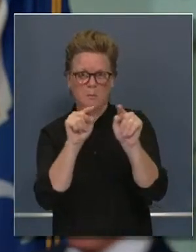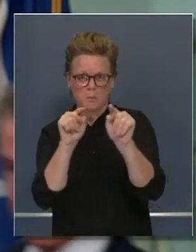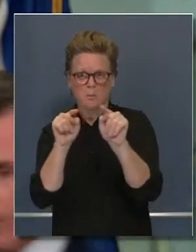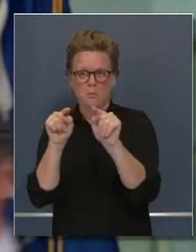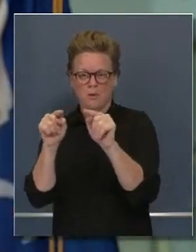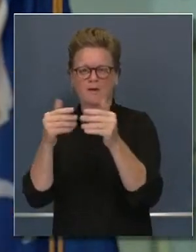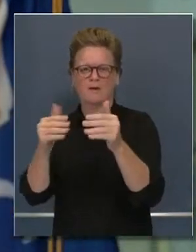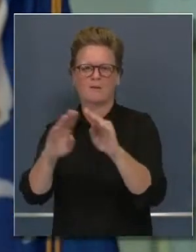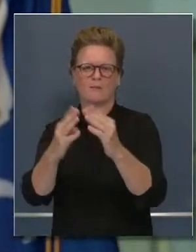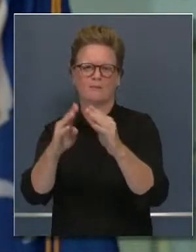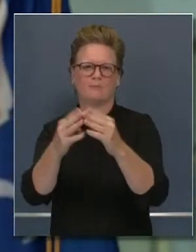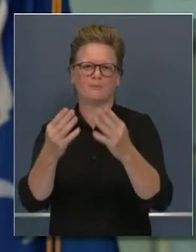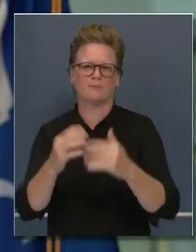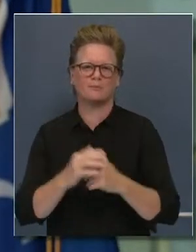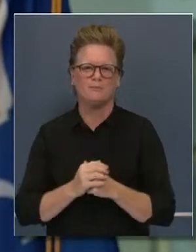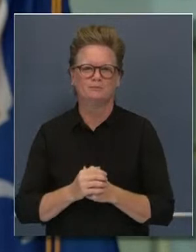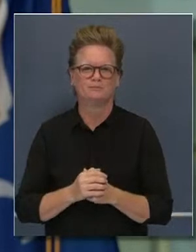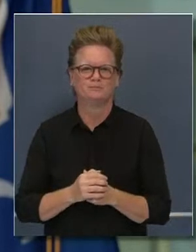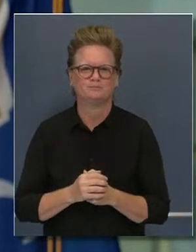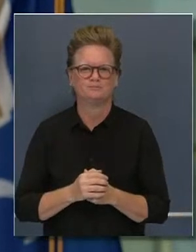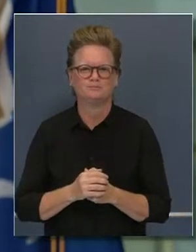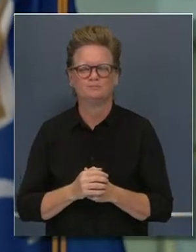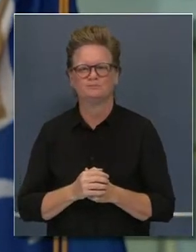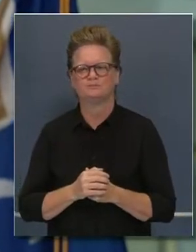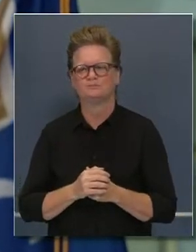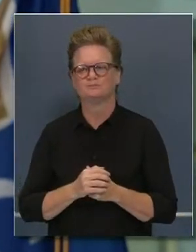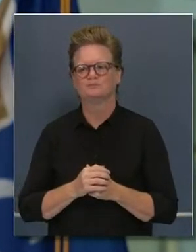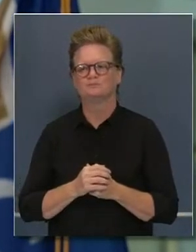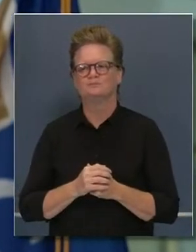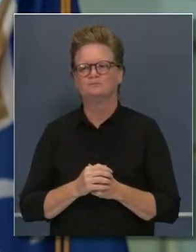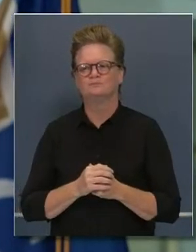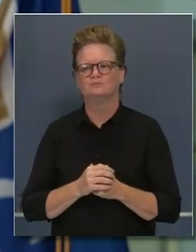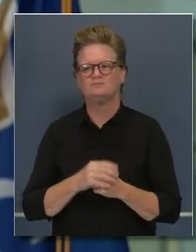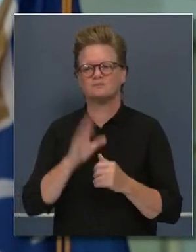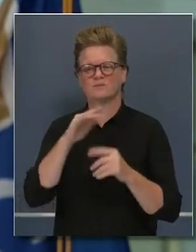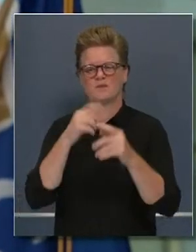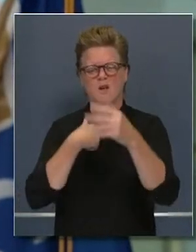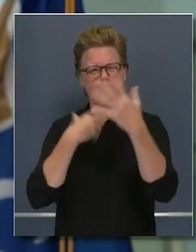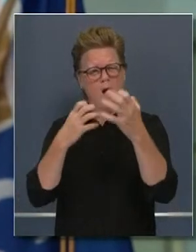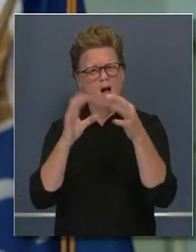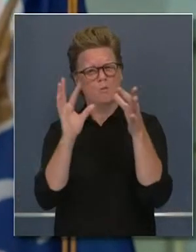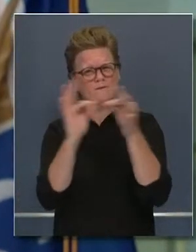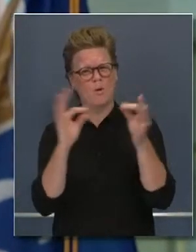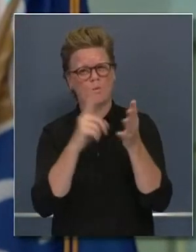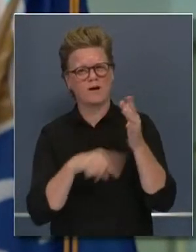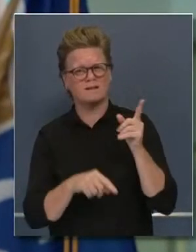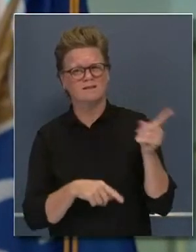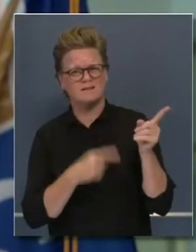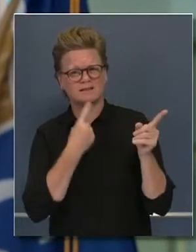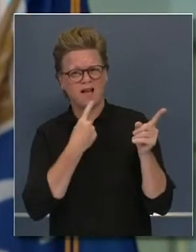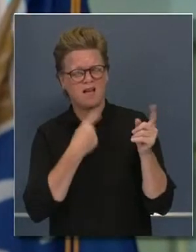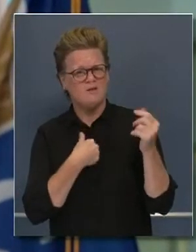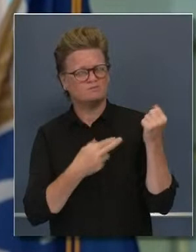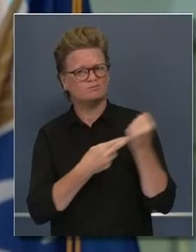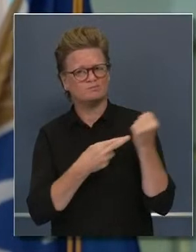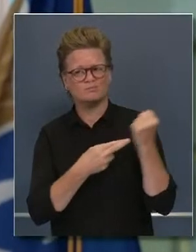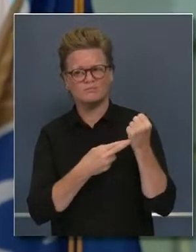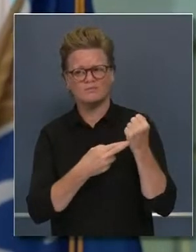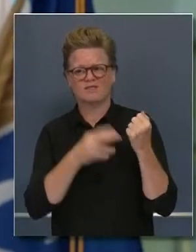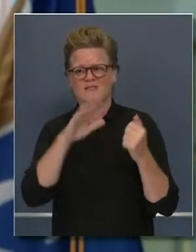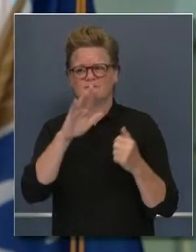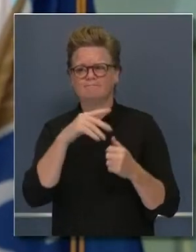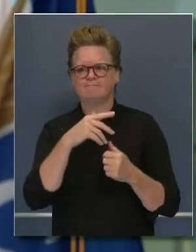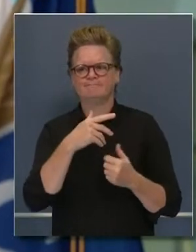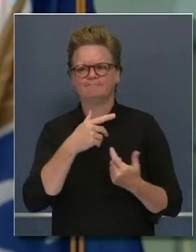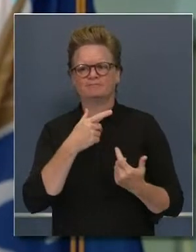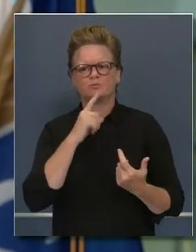It's a way just reinforcing, or let me, if I may, reinforce what Dr. Galley is saying. It's an iterative process, and again, one which we're